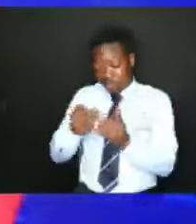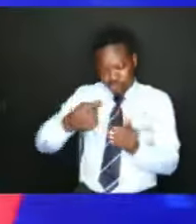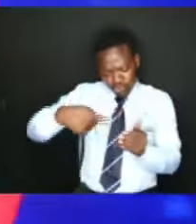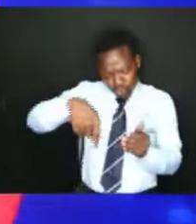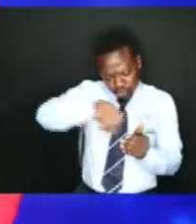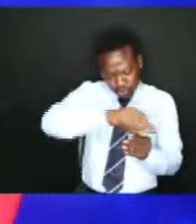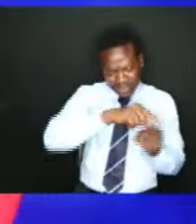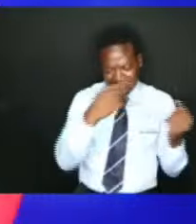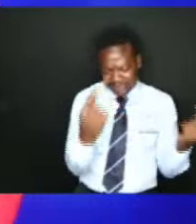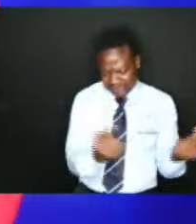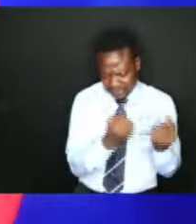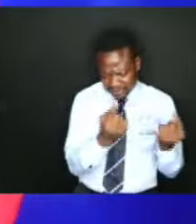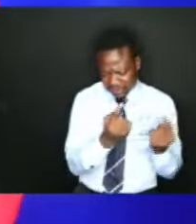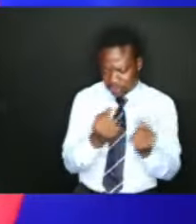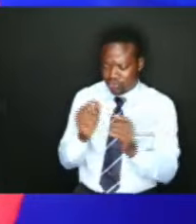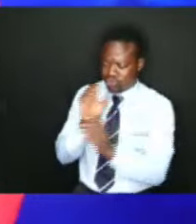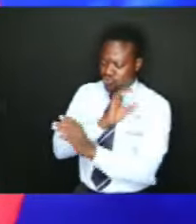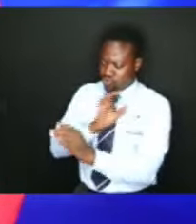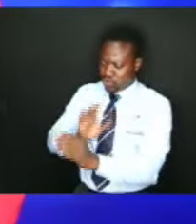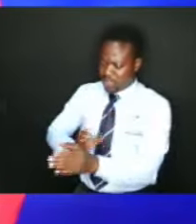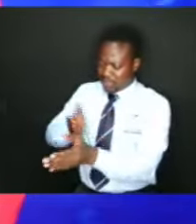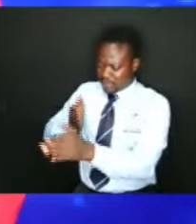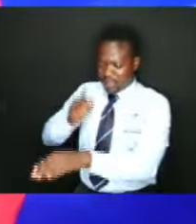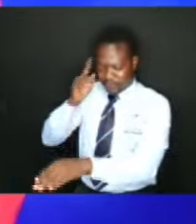sinners, Christ died for us.